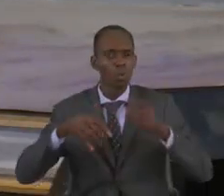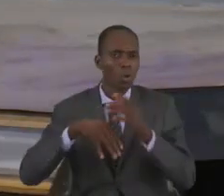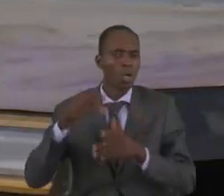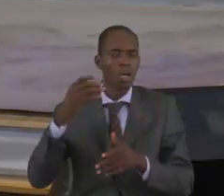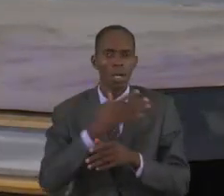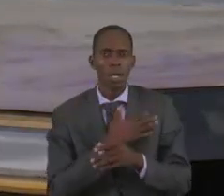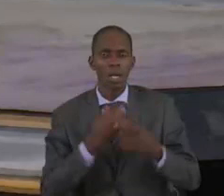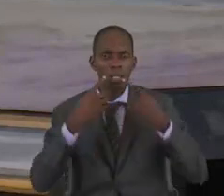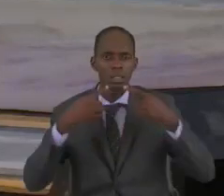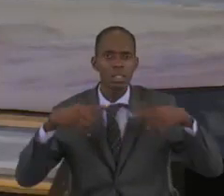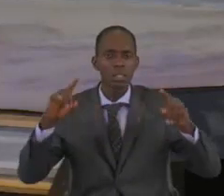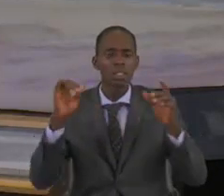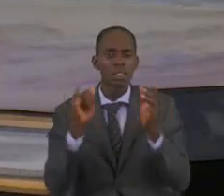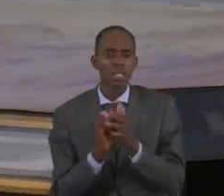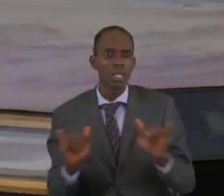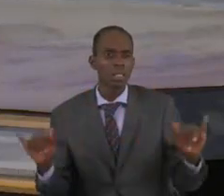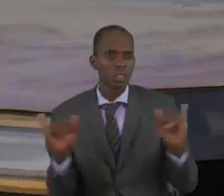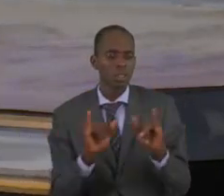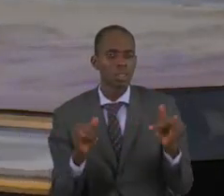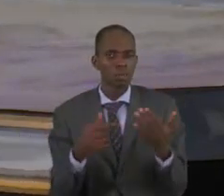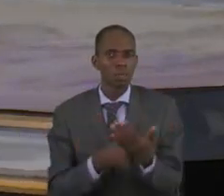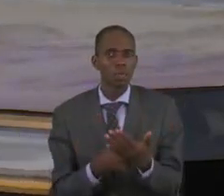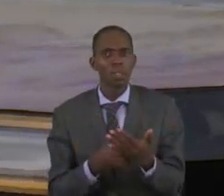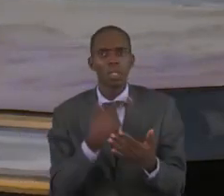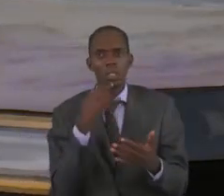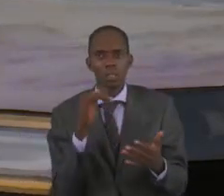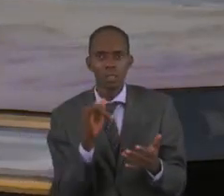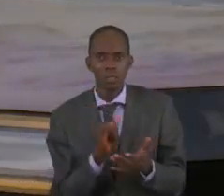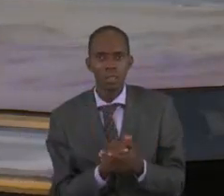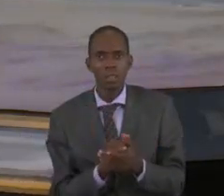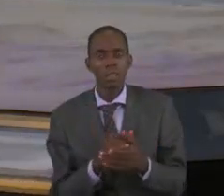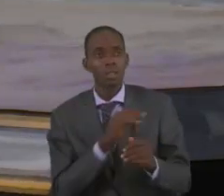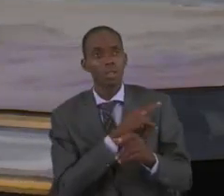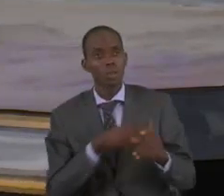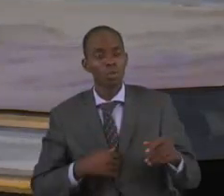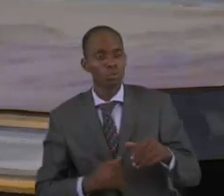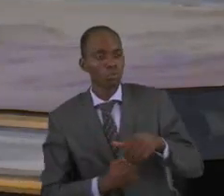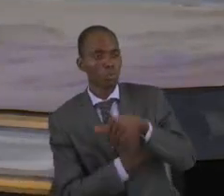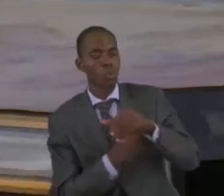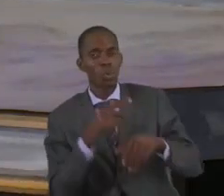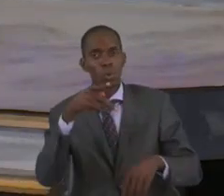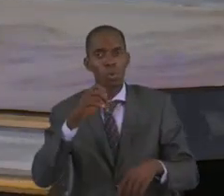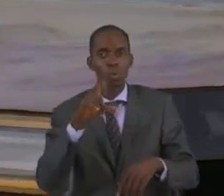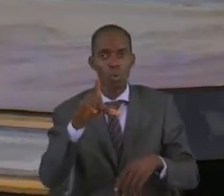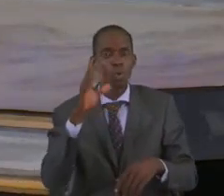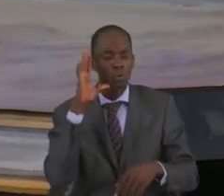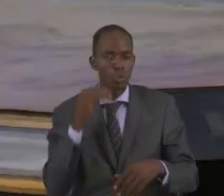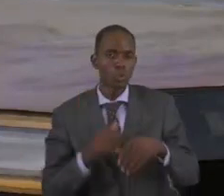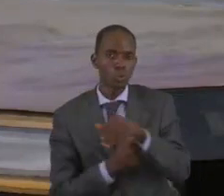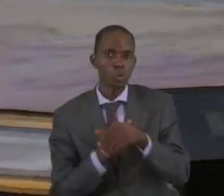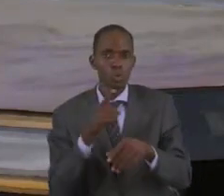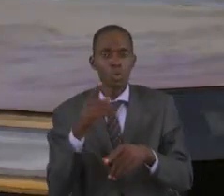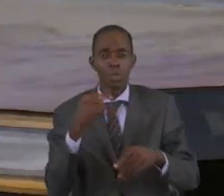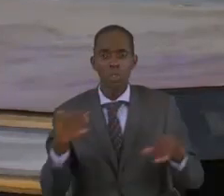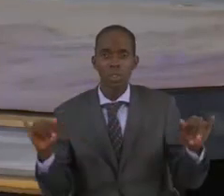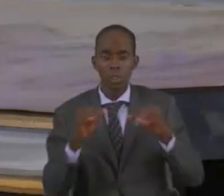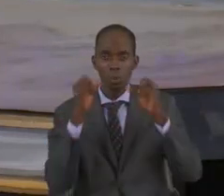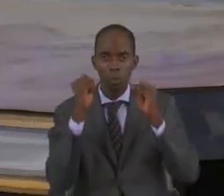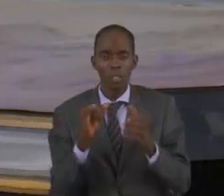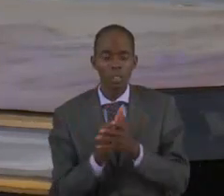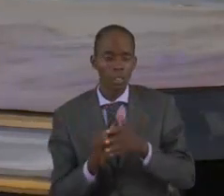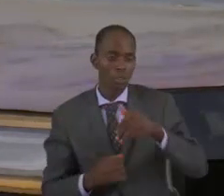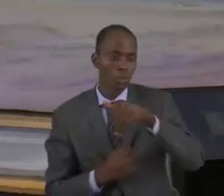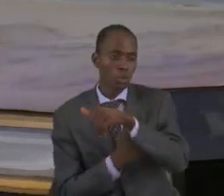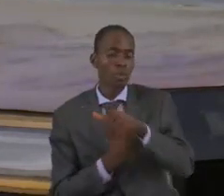same gospel. And the same God that backed him up will back you up. The same power that supported him